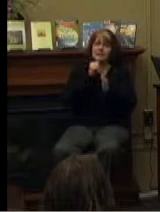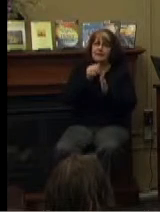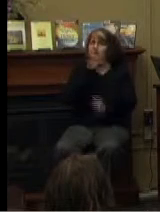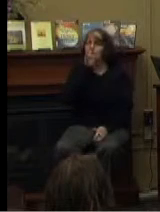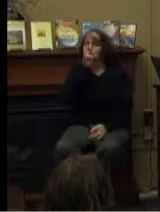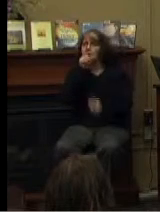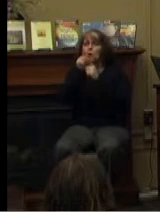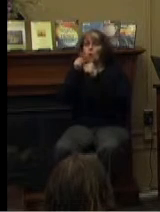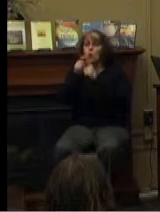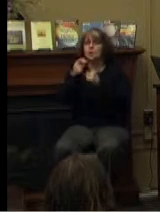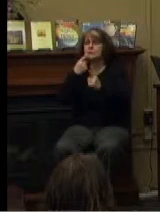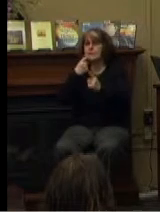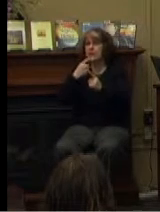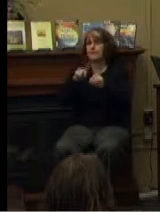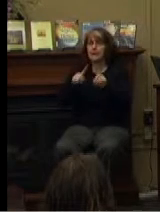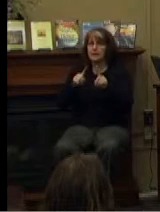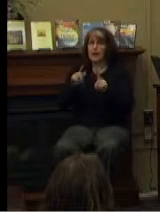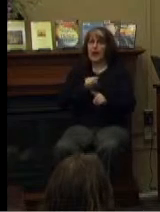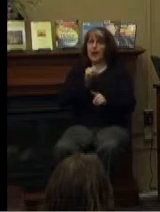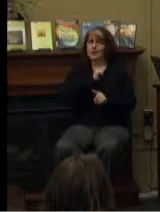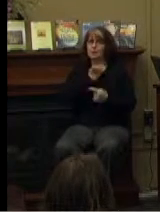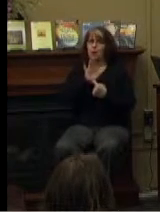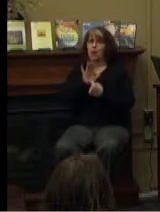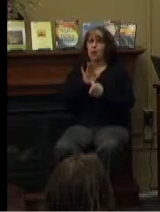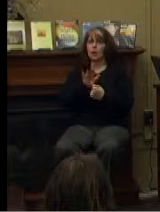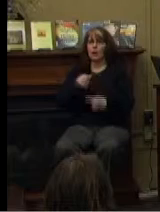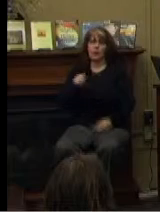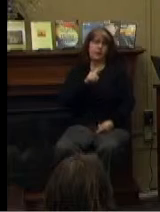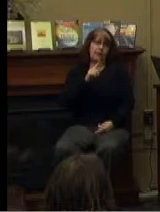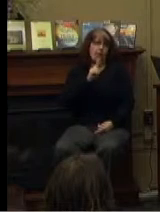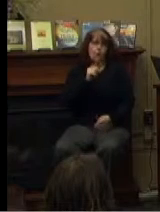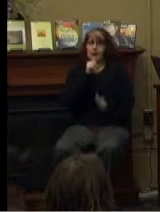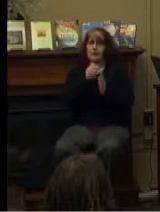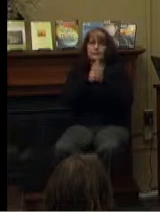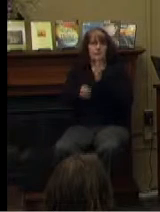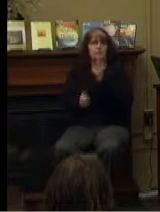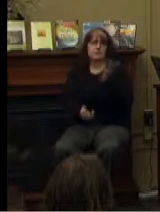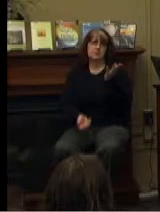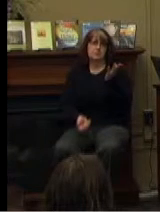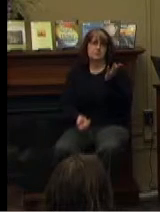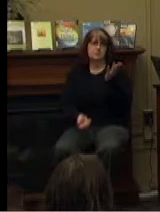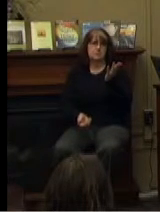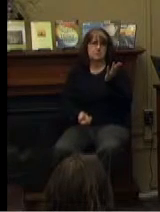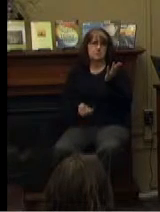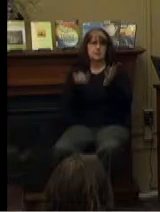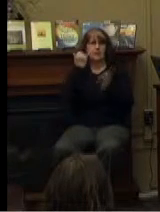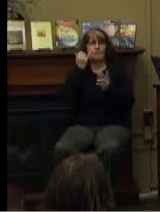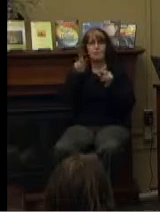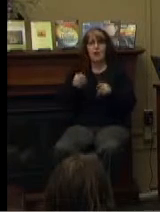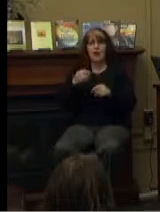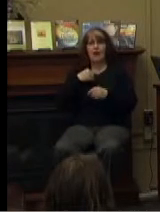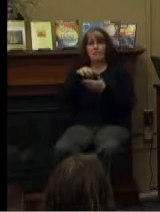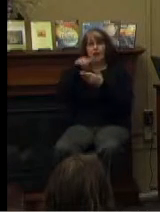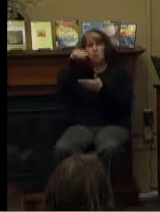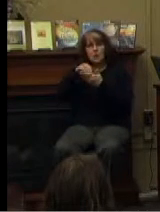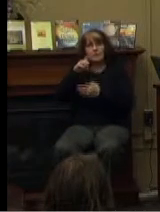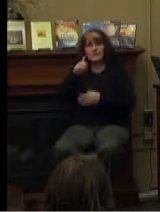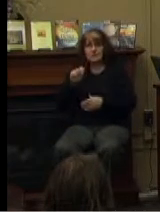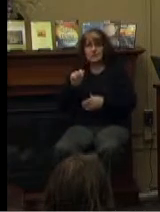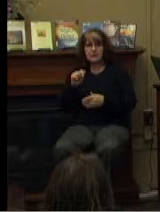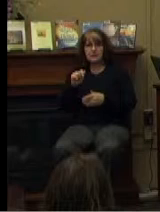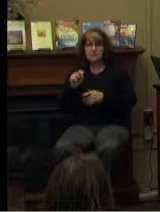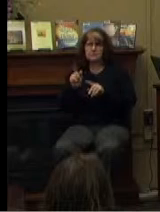they present. And is that they're incompetent. For some reason, person with a disability, learning disability in college, really?